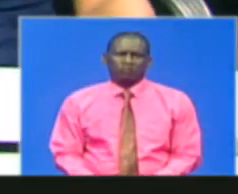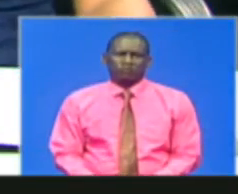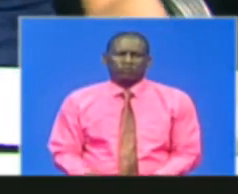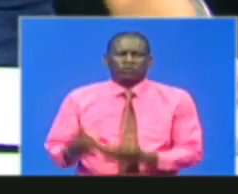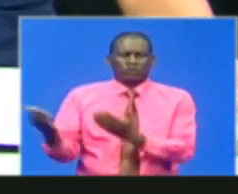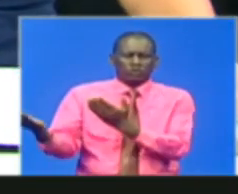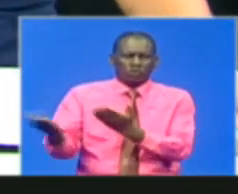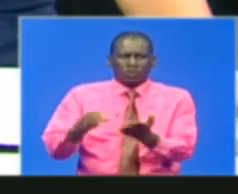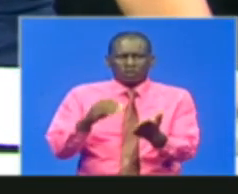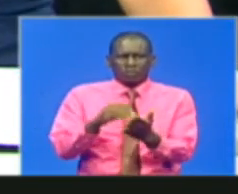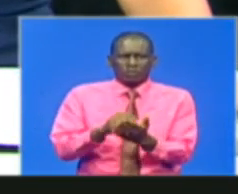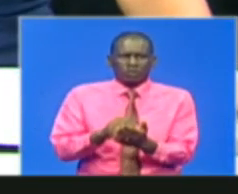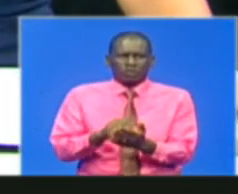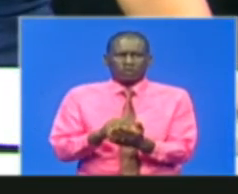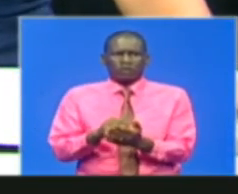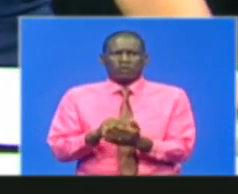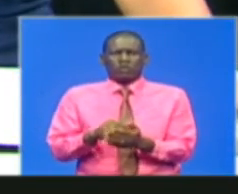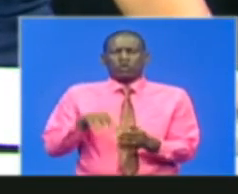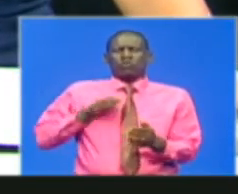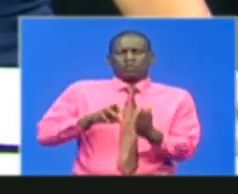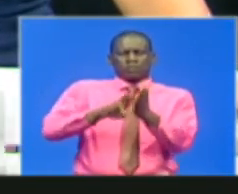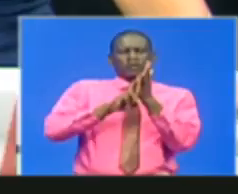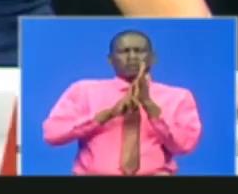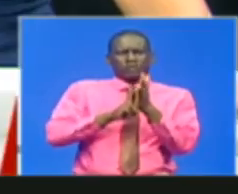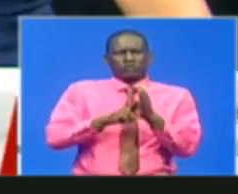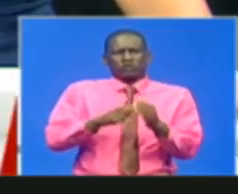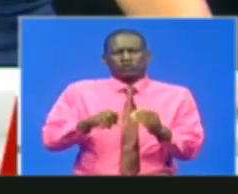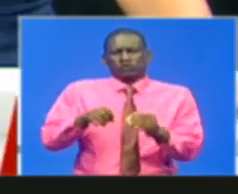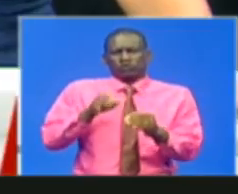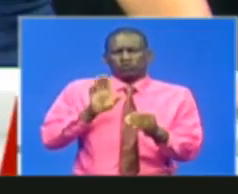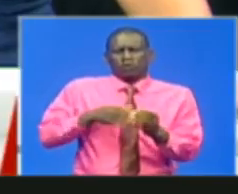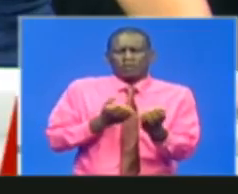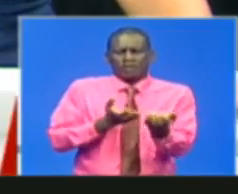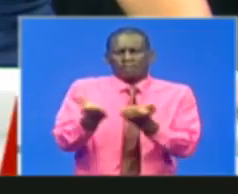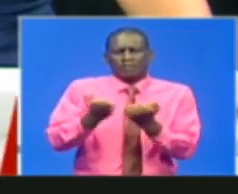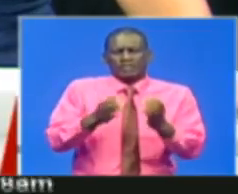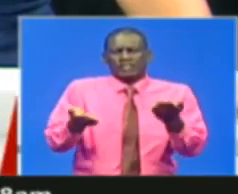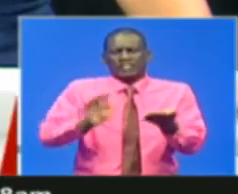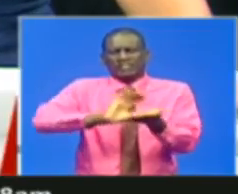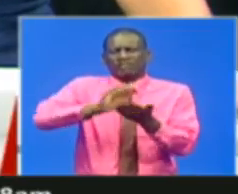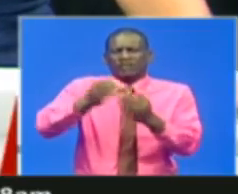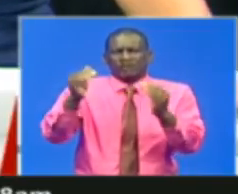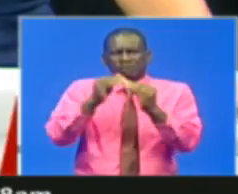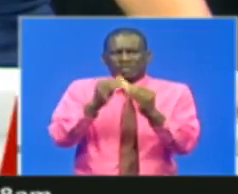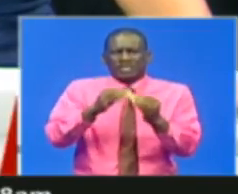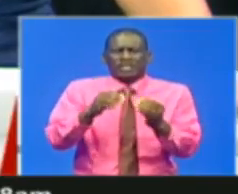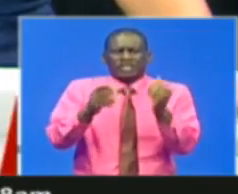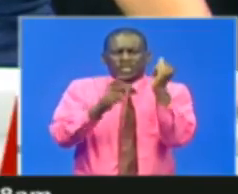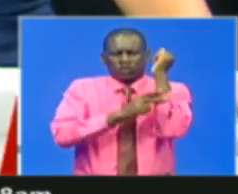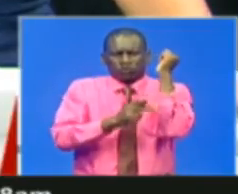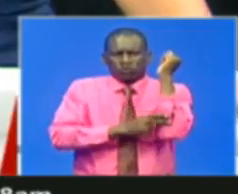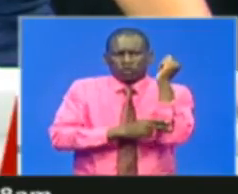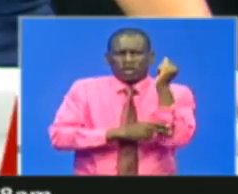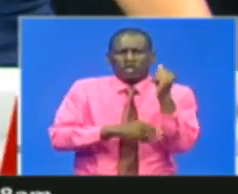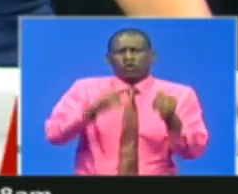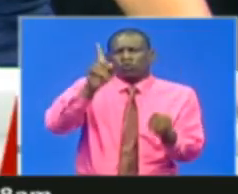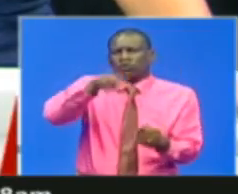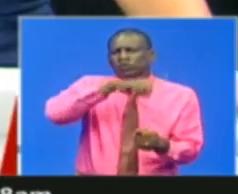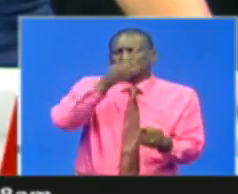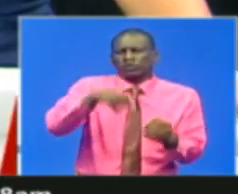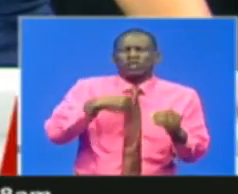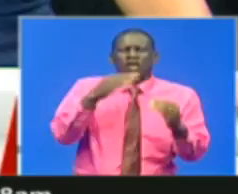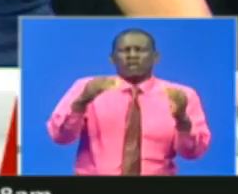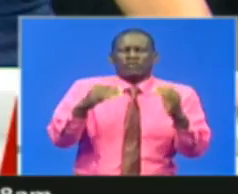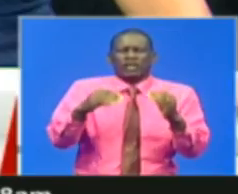Welcome back. We continue with some drama. A woman representative or woman enterprise fund meeting in Kiruhoya, Kirinyaga County had to be cancelled after supporters